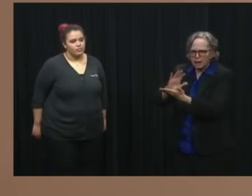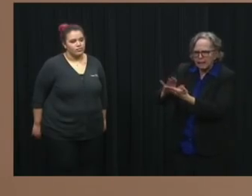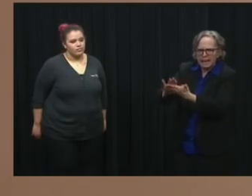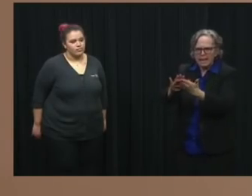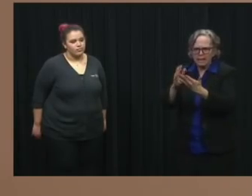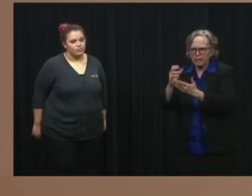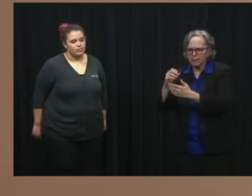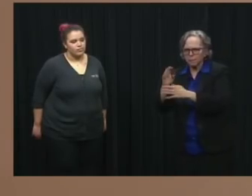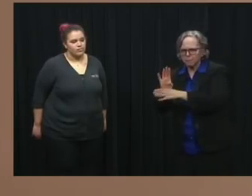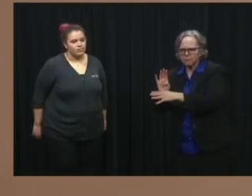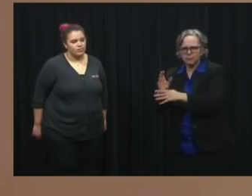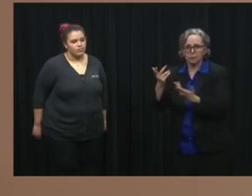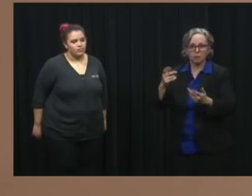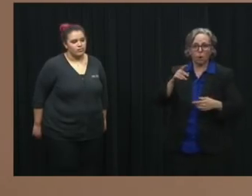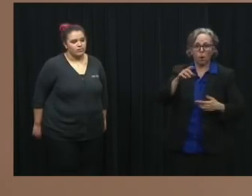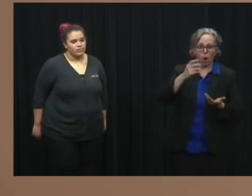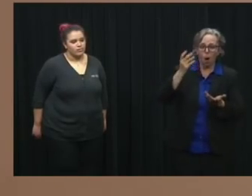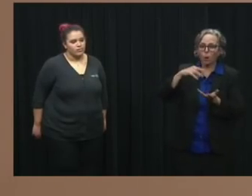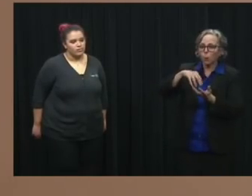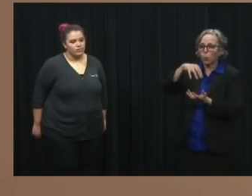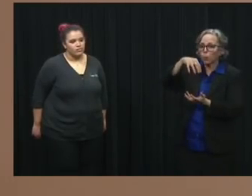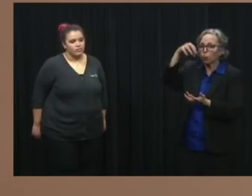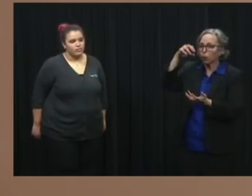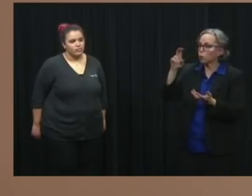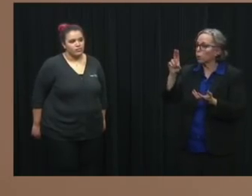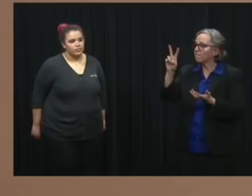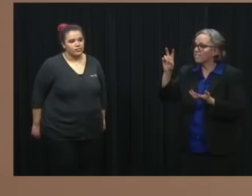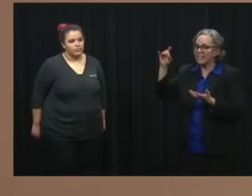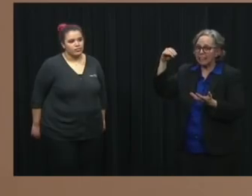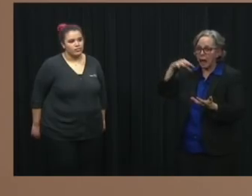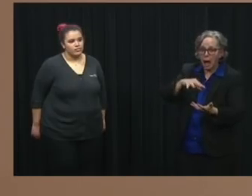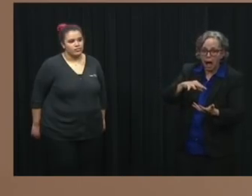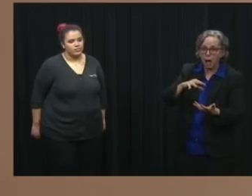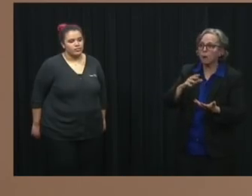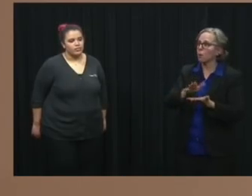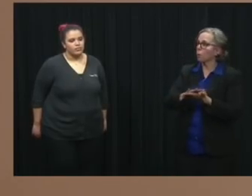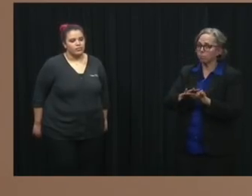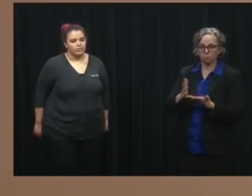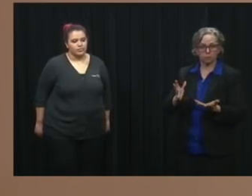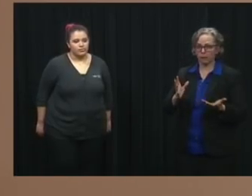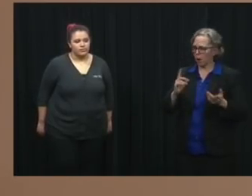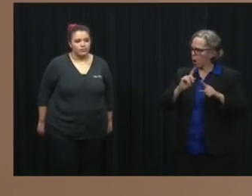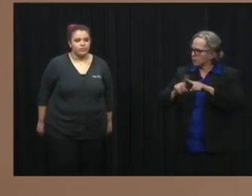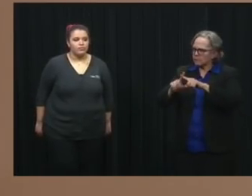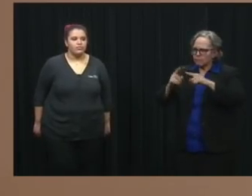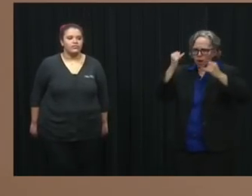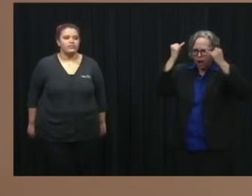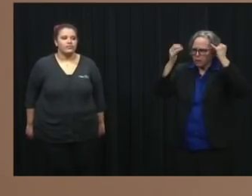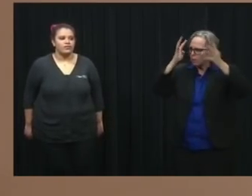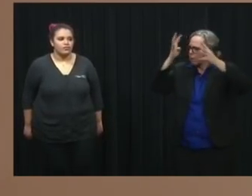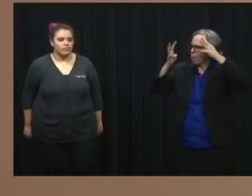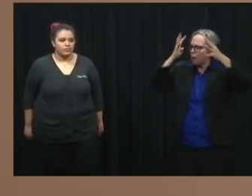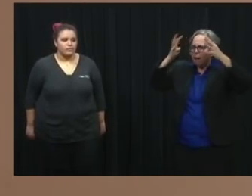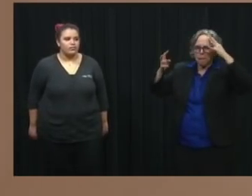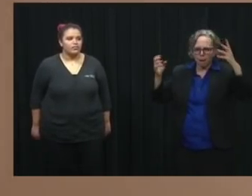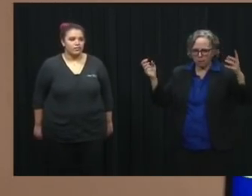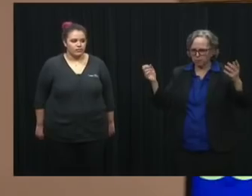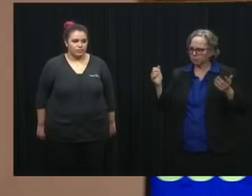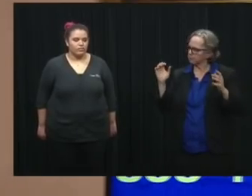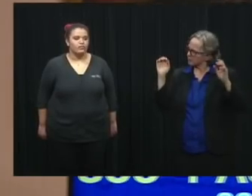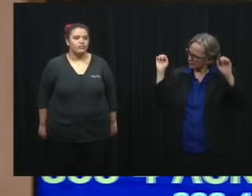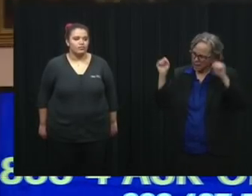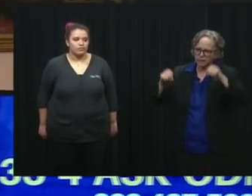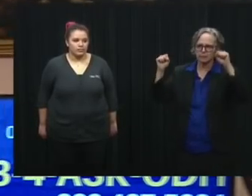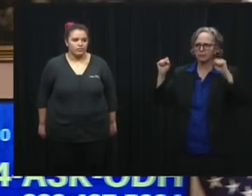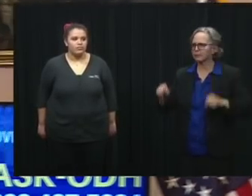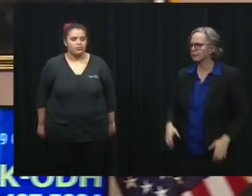steam and UV. So there's all sorts of innovation happening. Thank you. And then a quick question for the Lieutenant Governor. With the